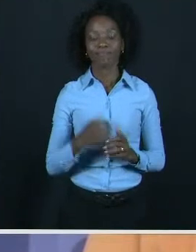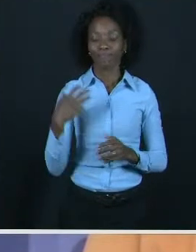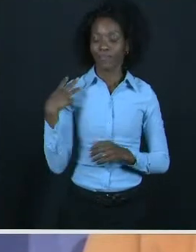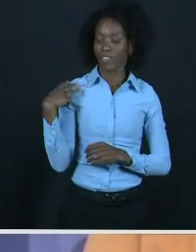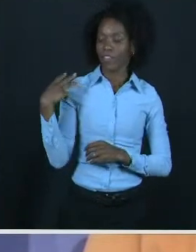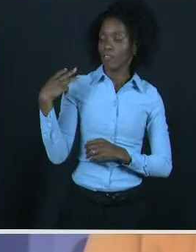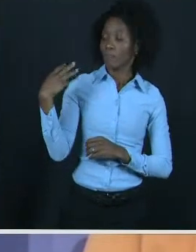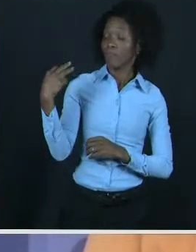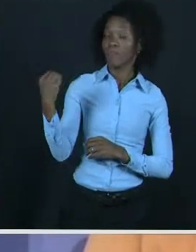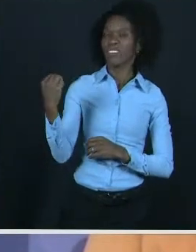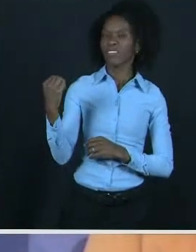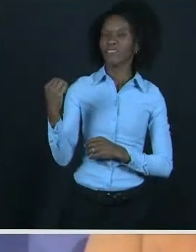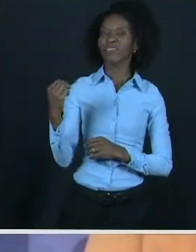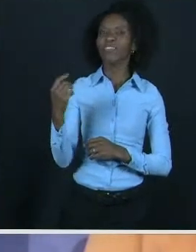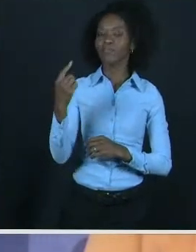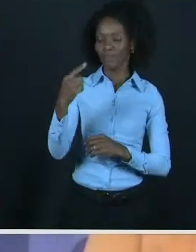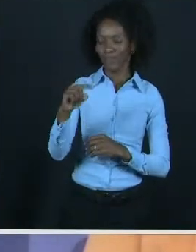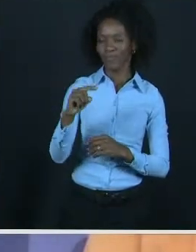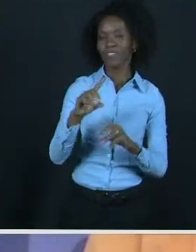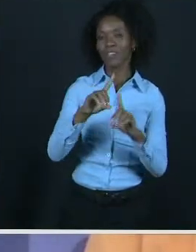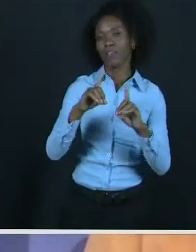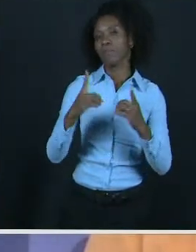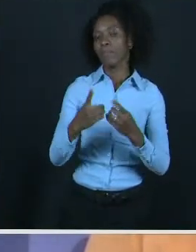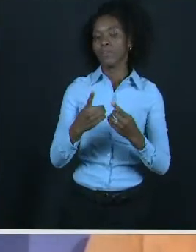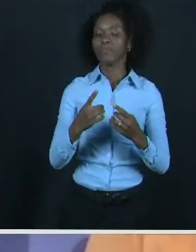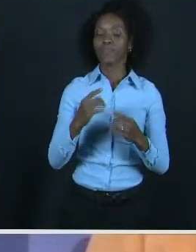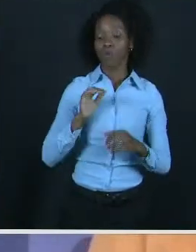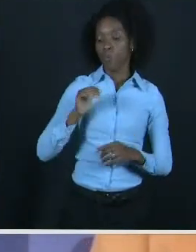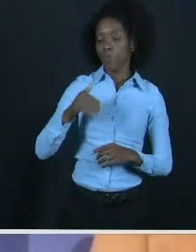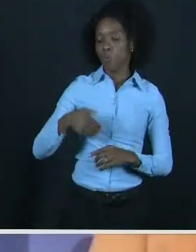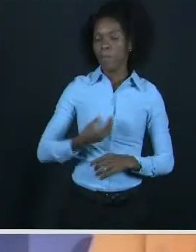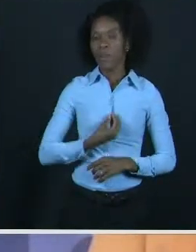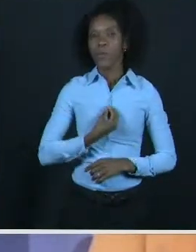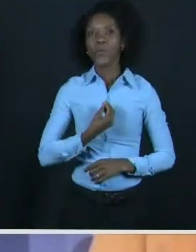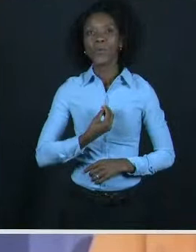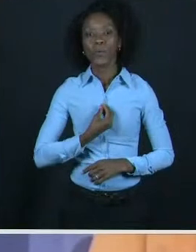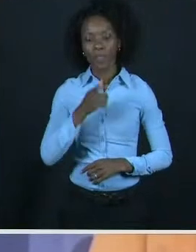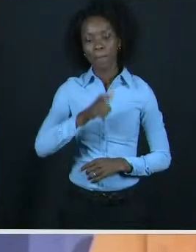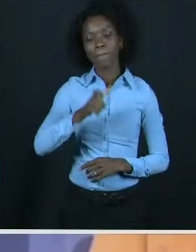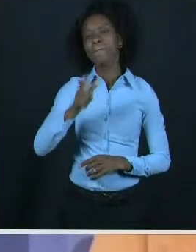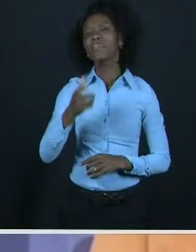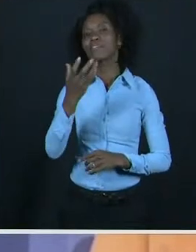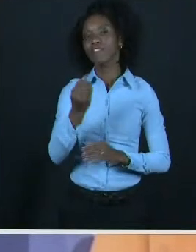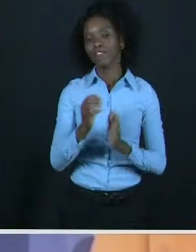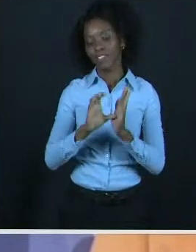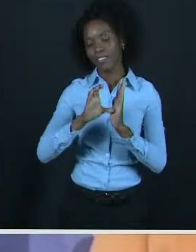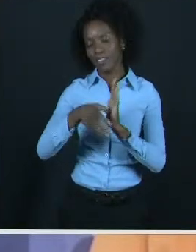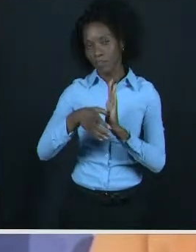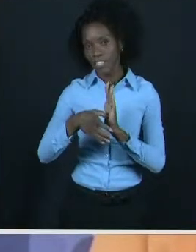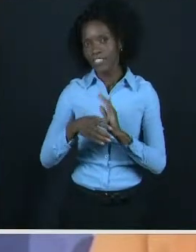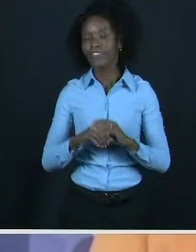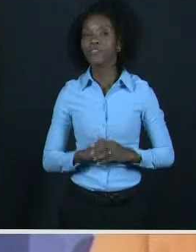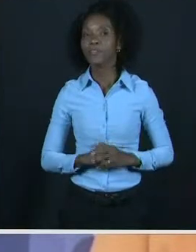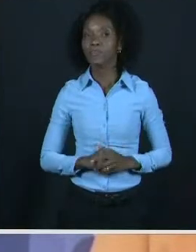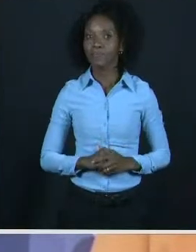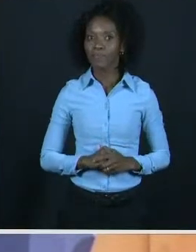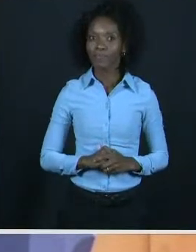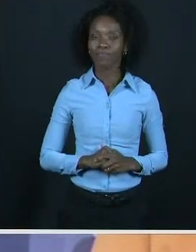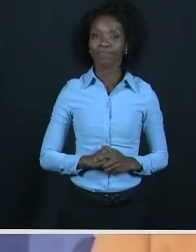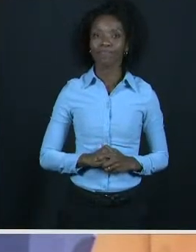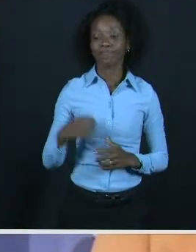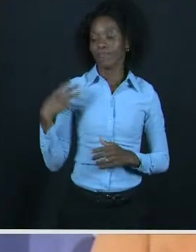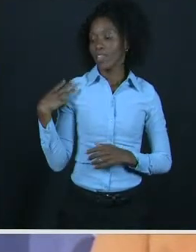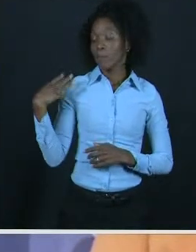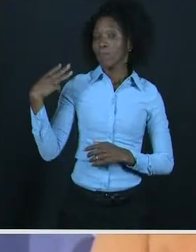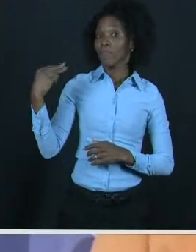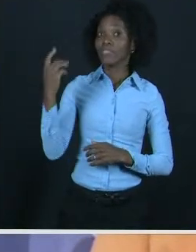Minister of Women, Youth and Persons with Disabilities,